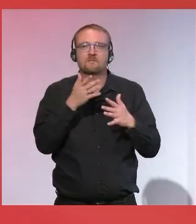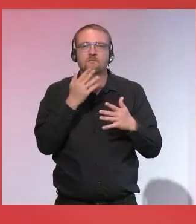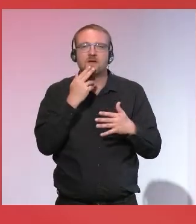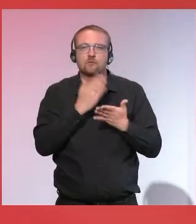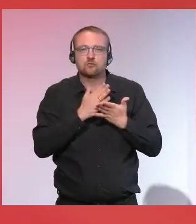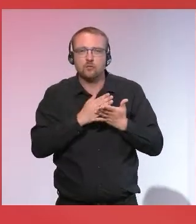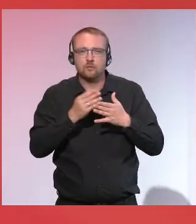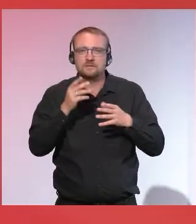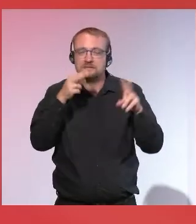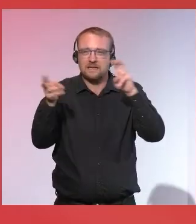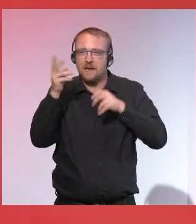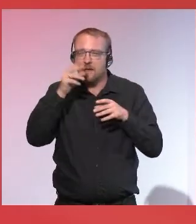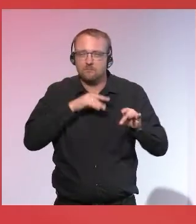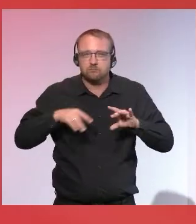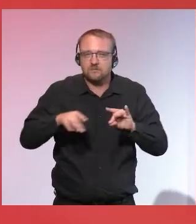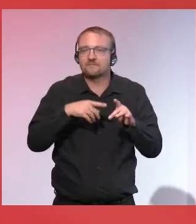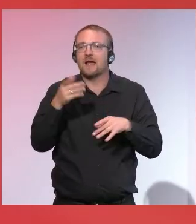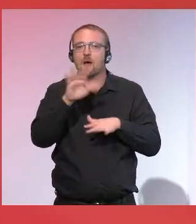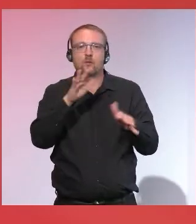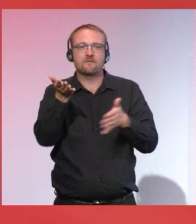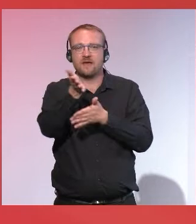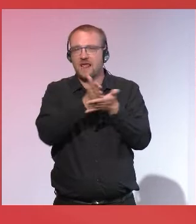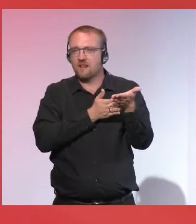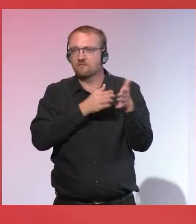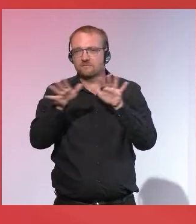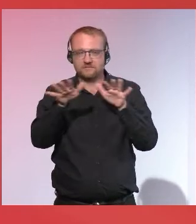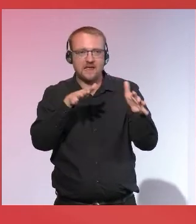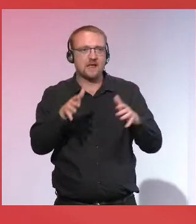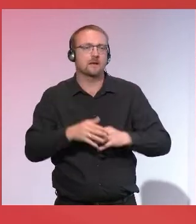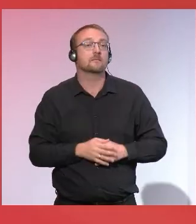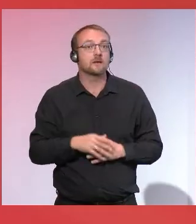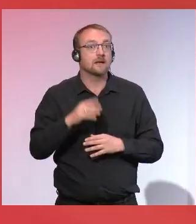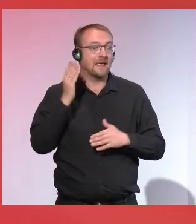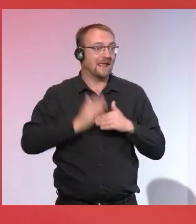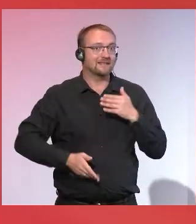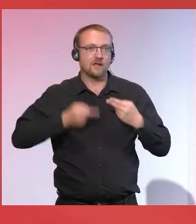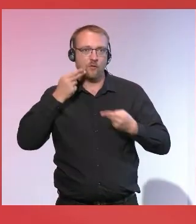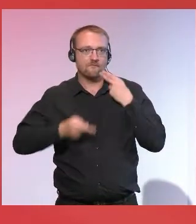conference, everybody will be convinced of how important this theme is for our health.